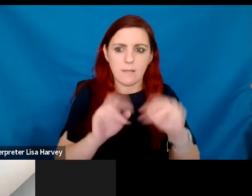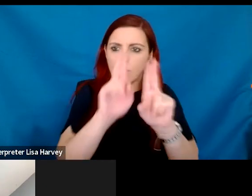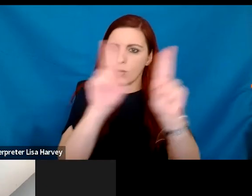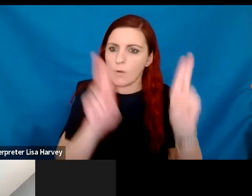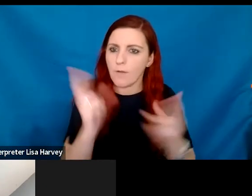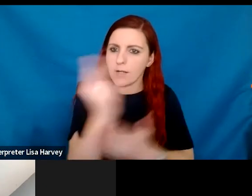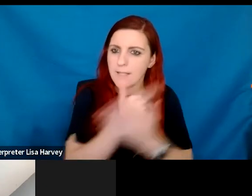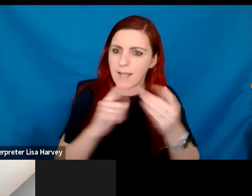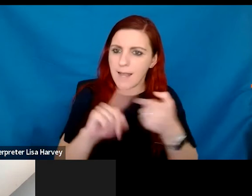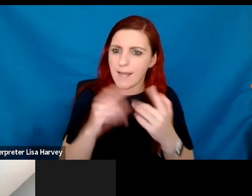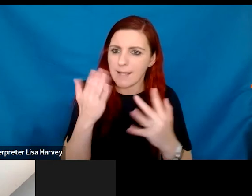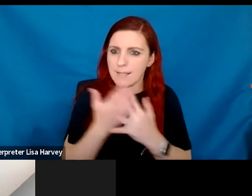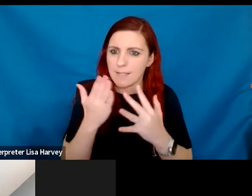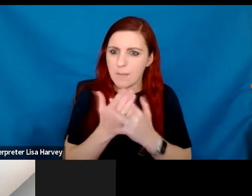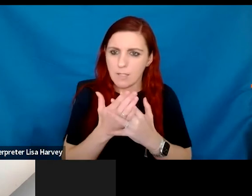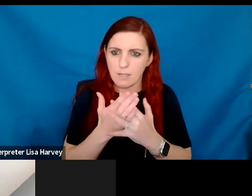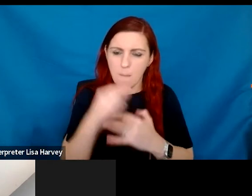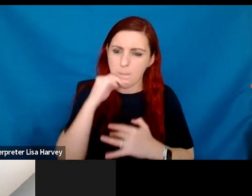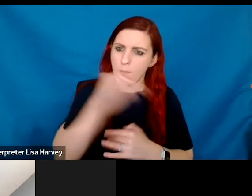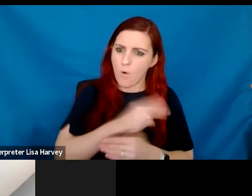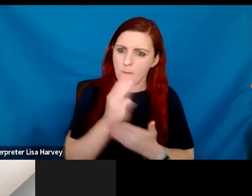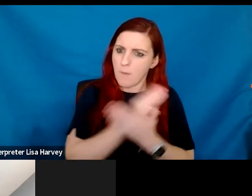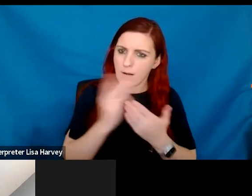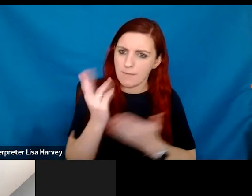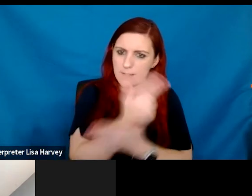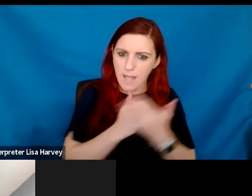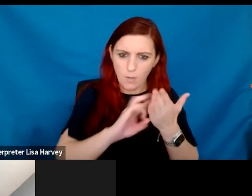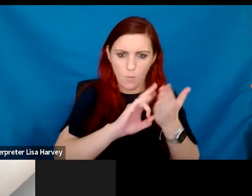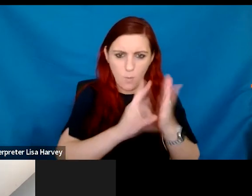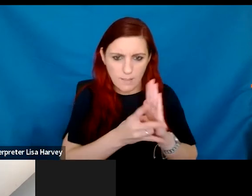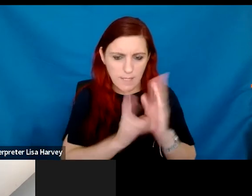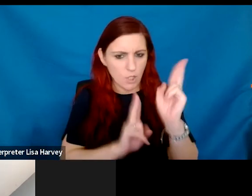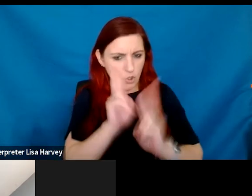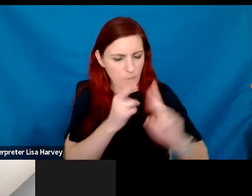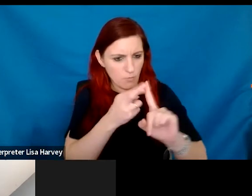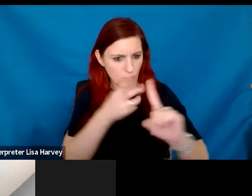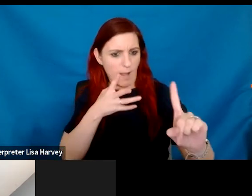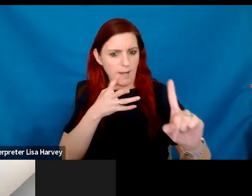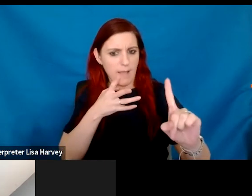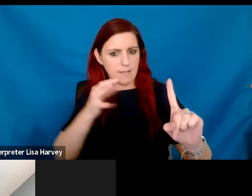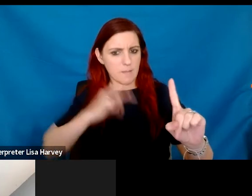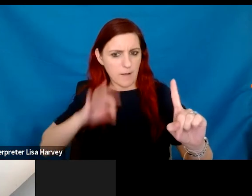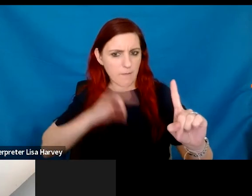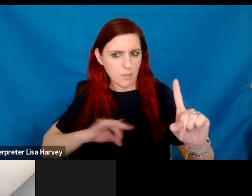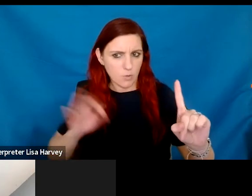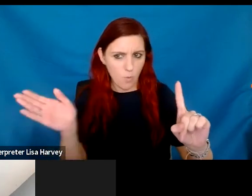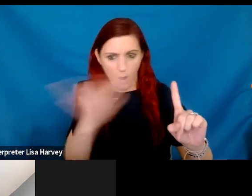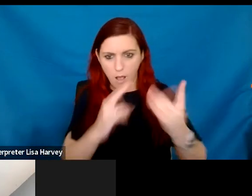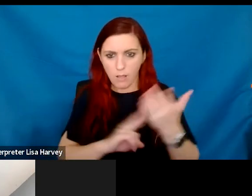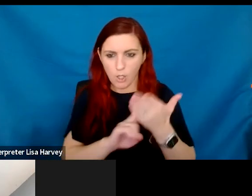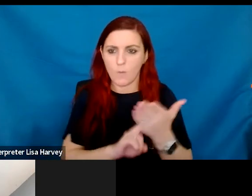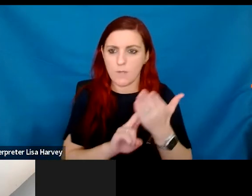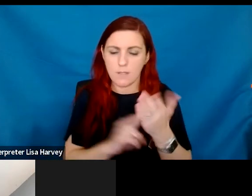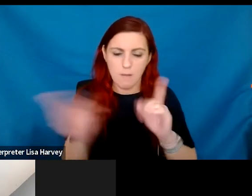and accessibilities are a key part of design quality and should be recognised as beneficial to all users of